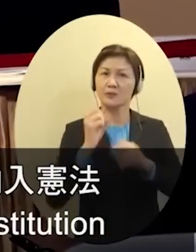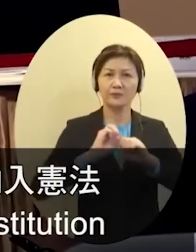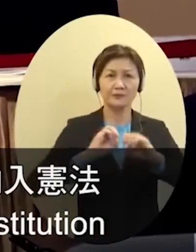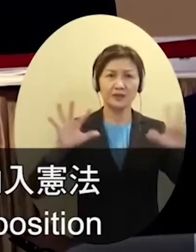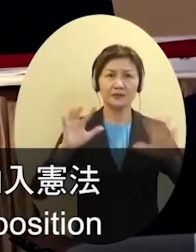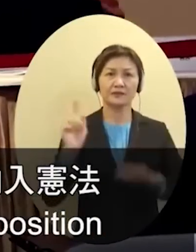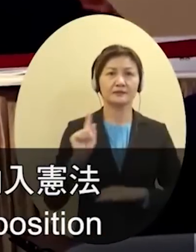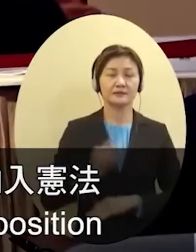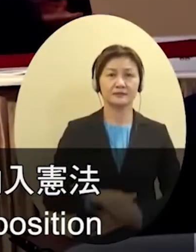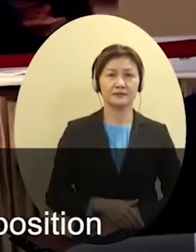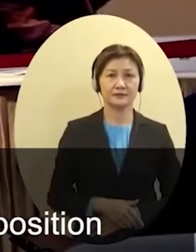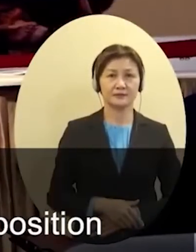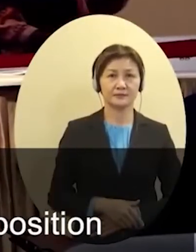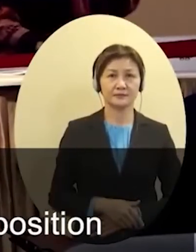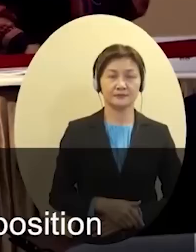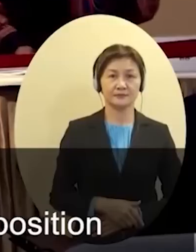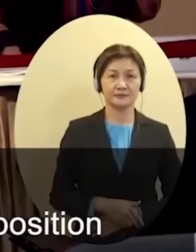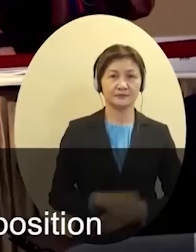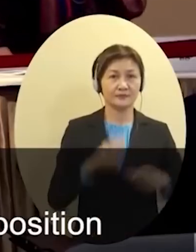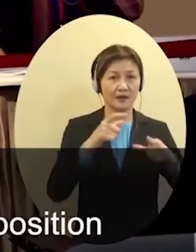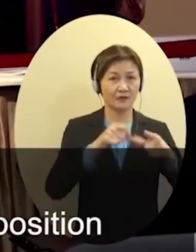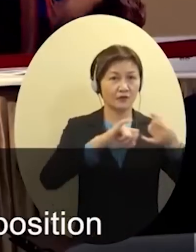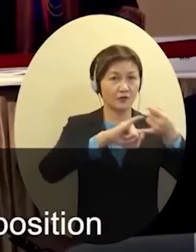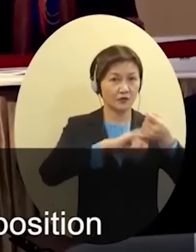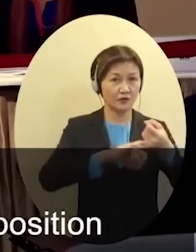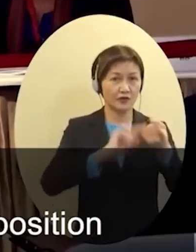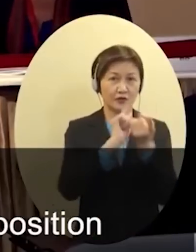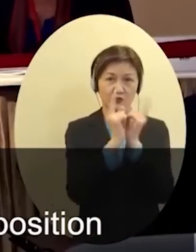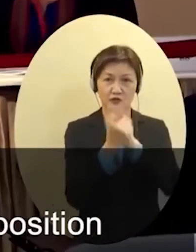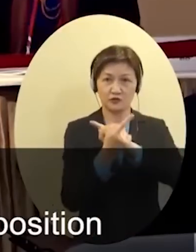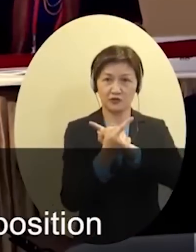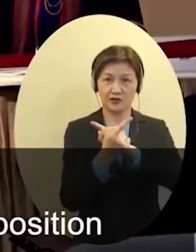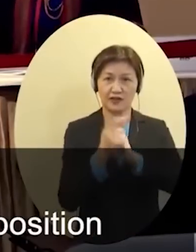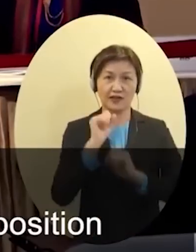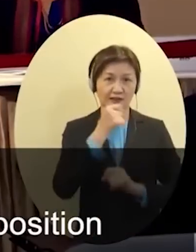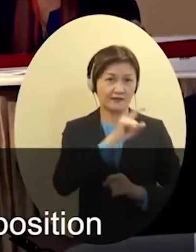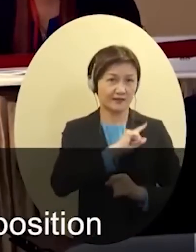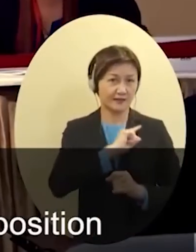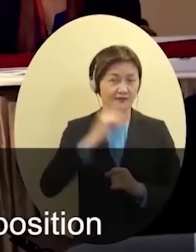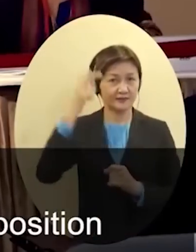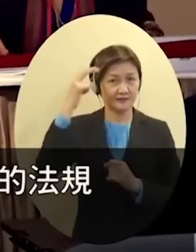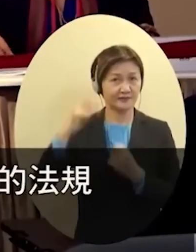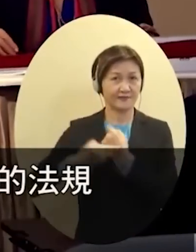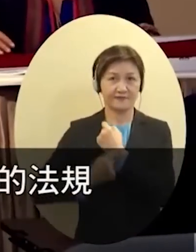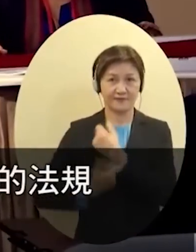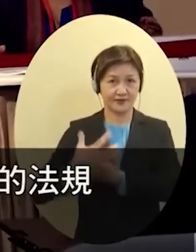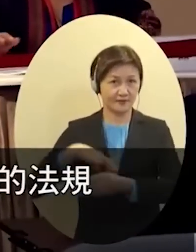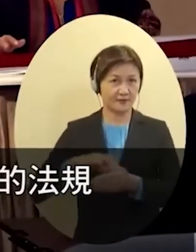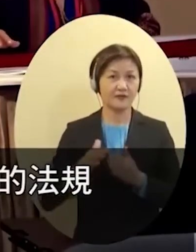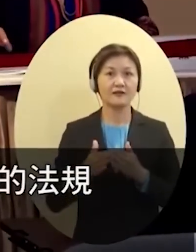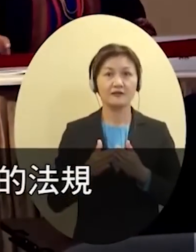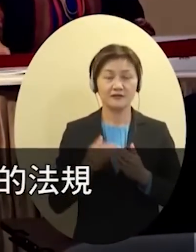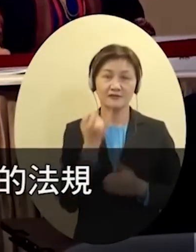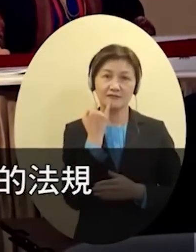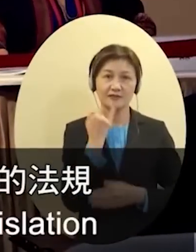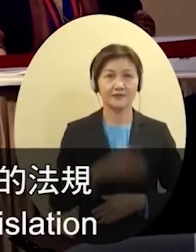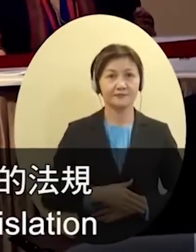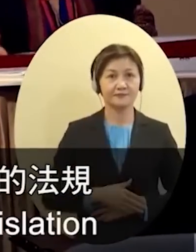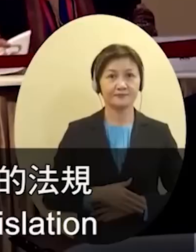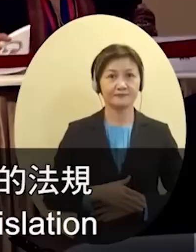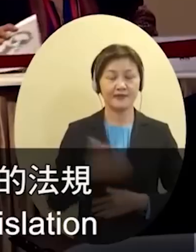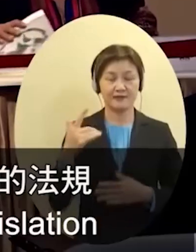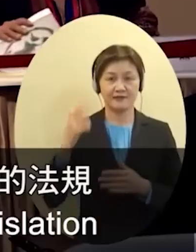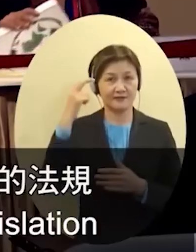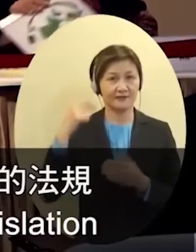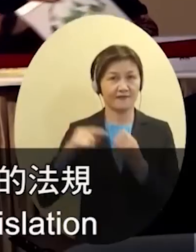constitution of Taiwan, that they be given a constitutional position, which would mean, I presume, that